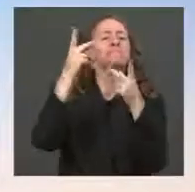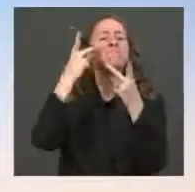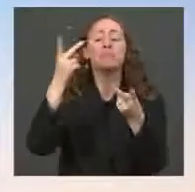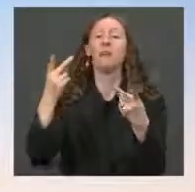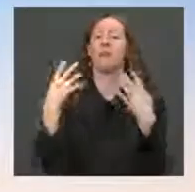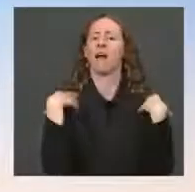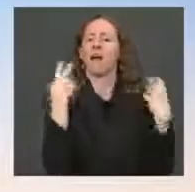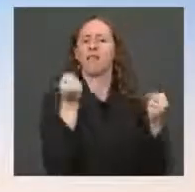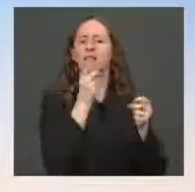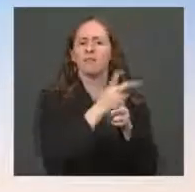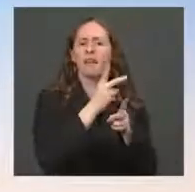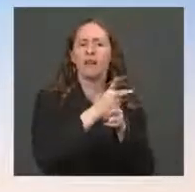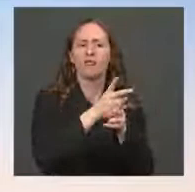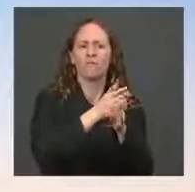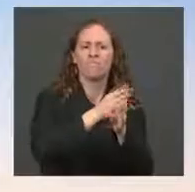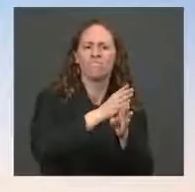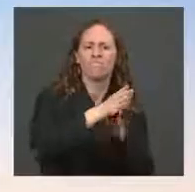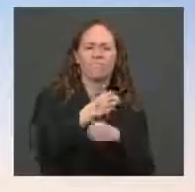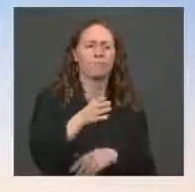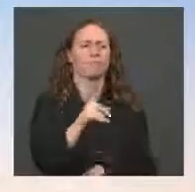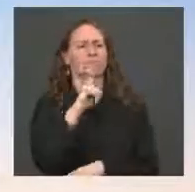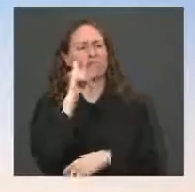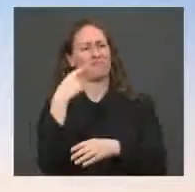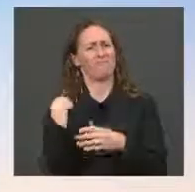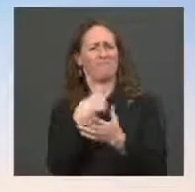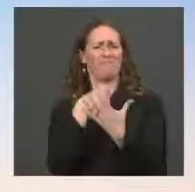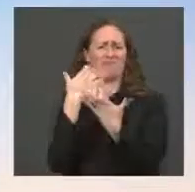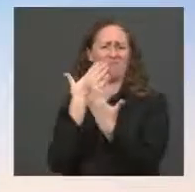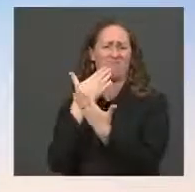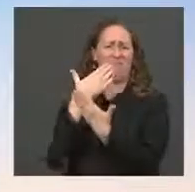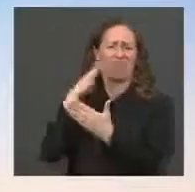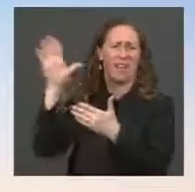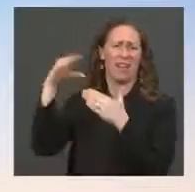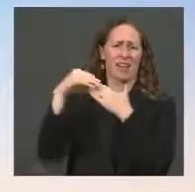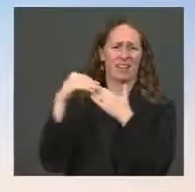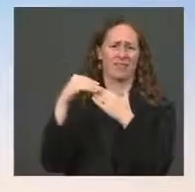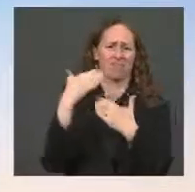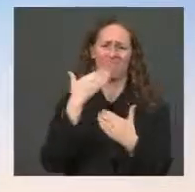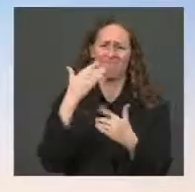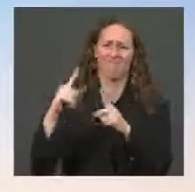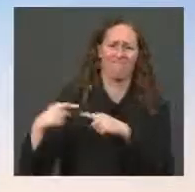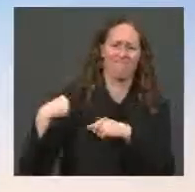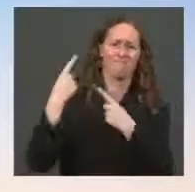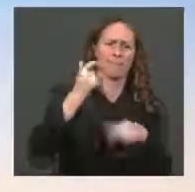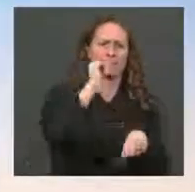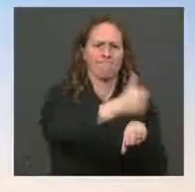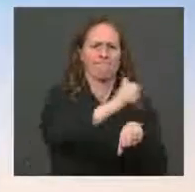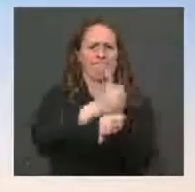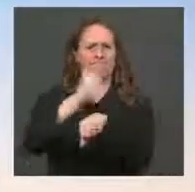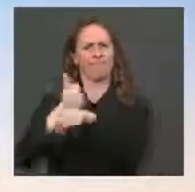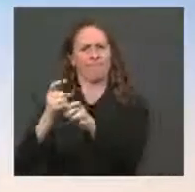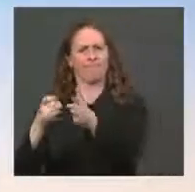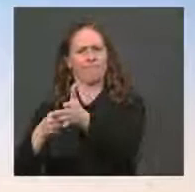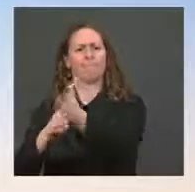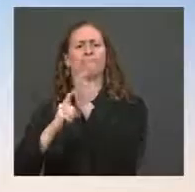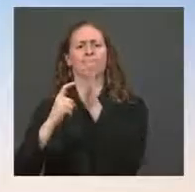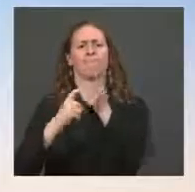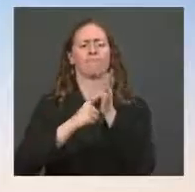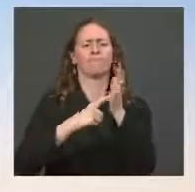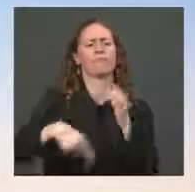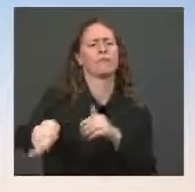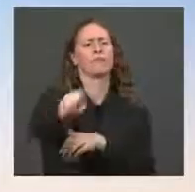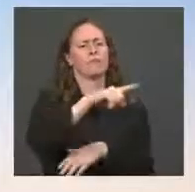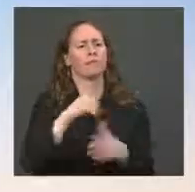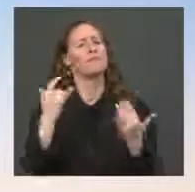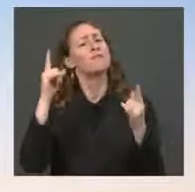strong COVID-19 requirements that help keep workers safe and that are already showing results with an increase in vaccinations. To provide a